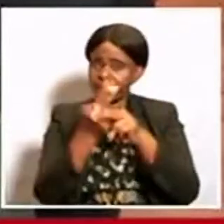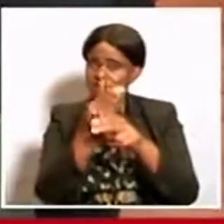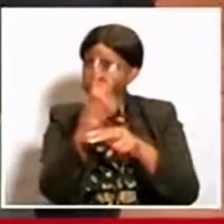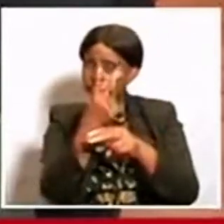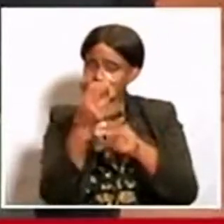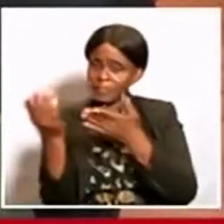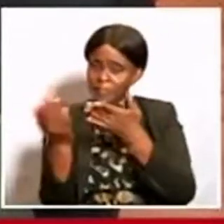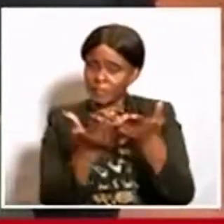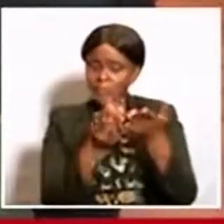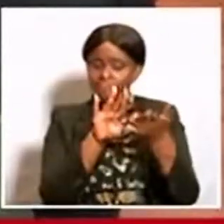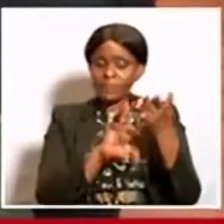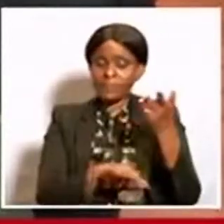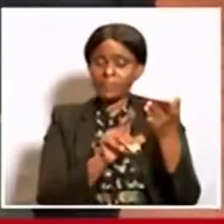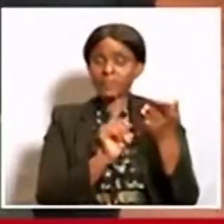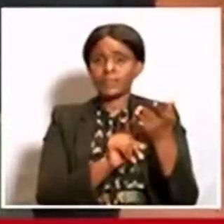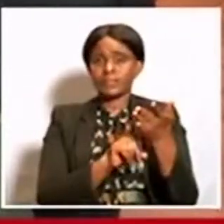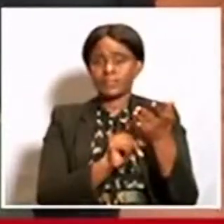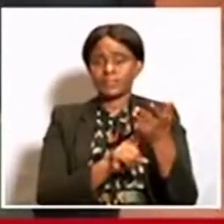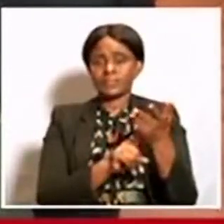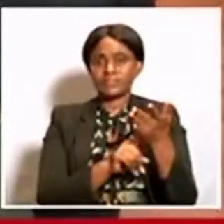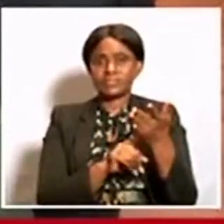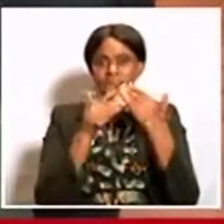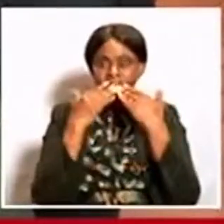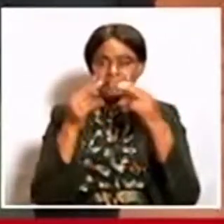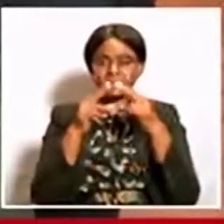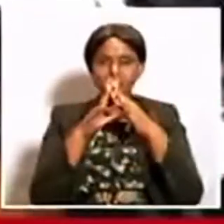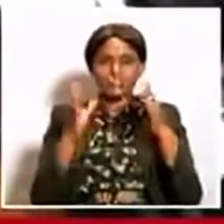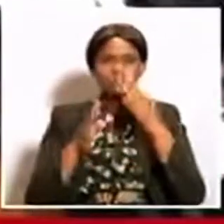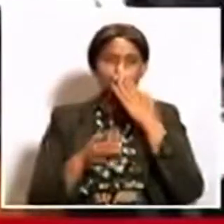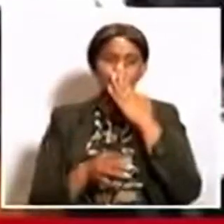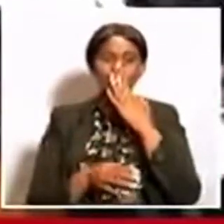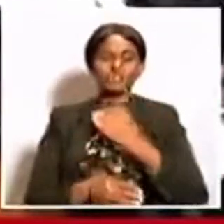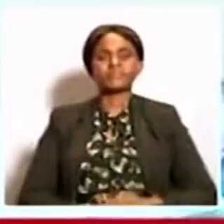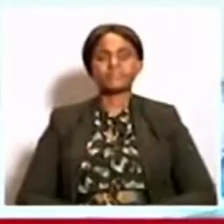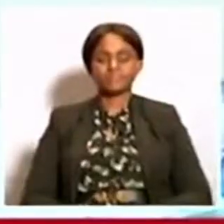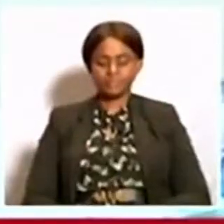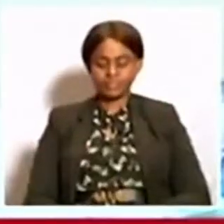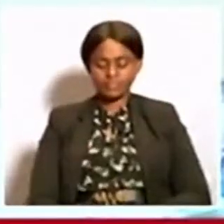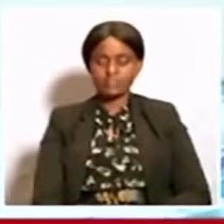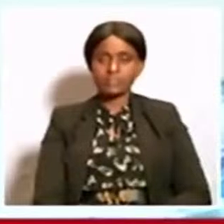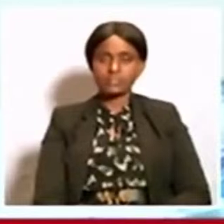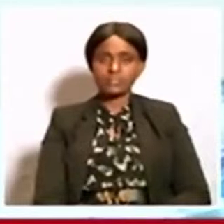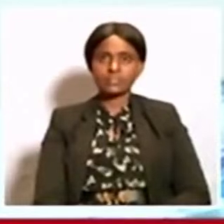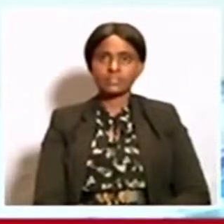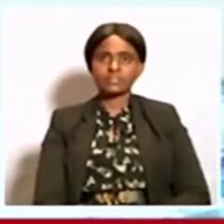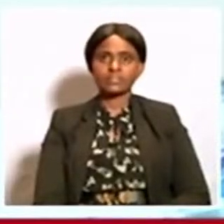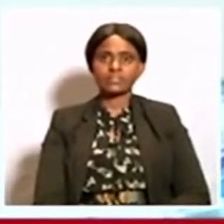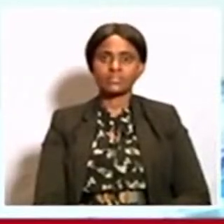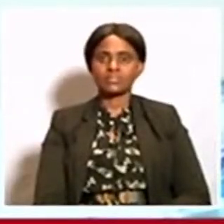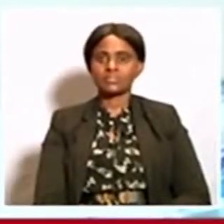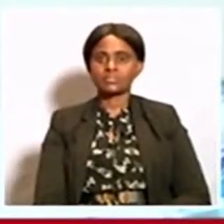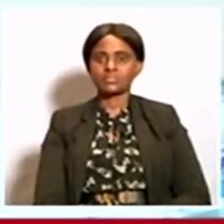you brought down. Thank you very much. Thank you very much. Maybe before